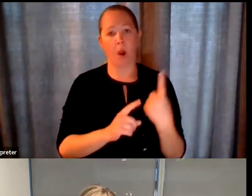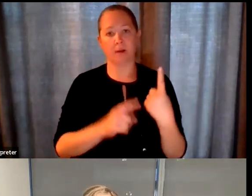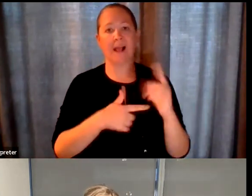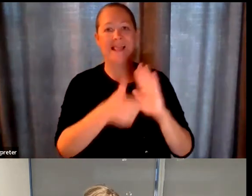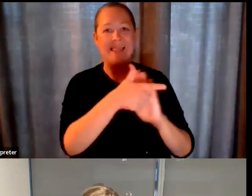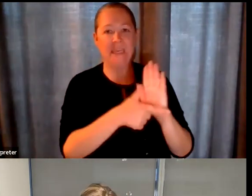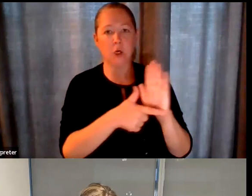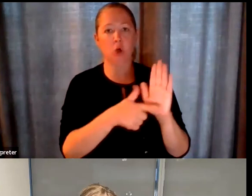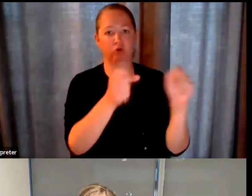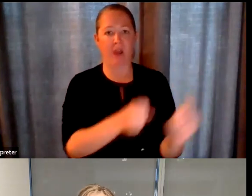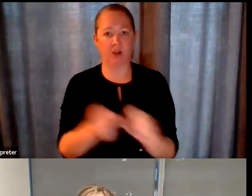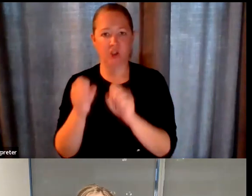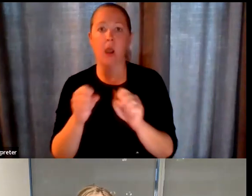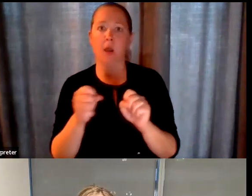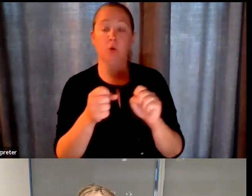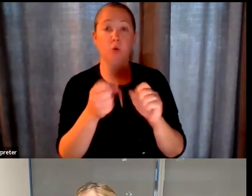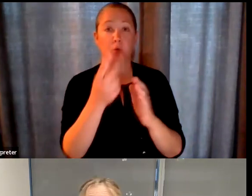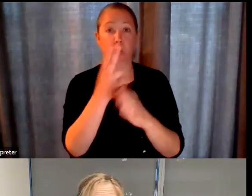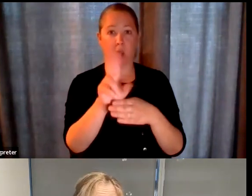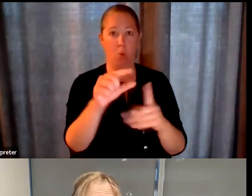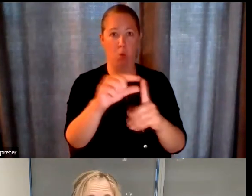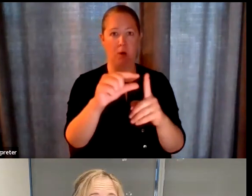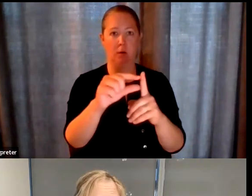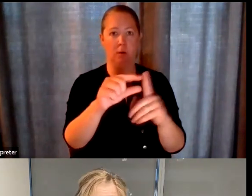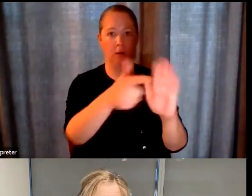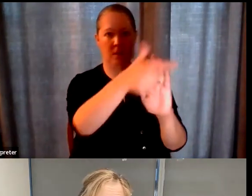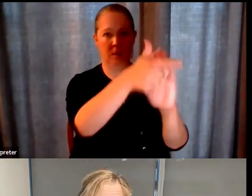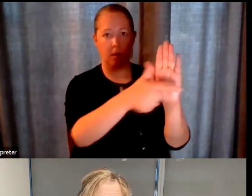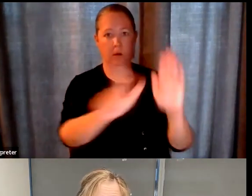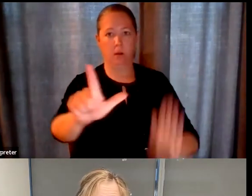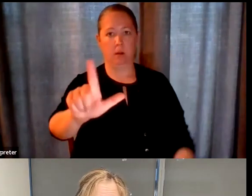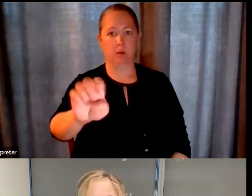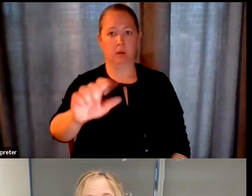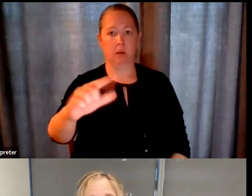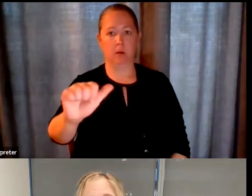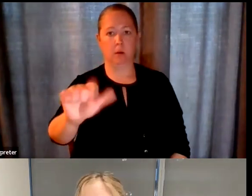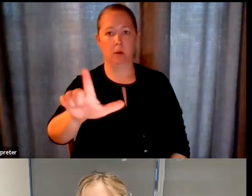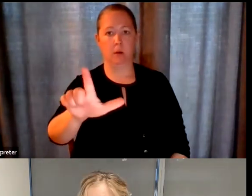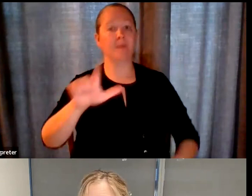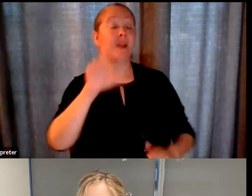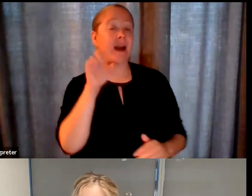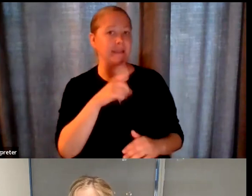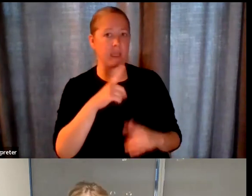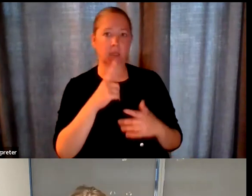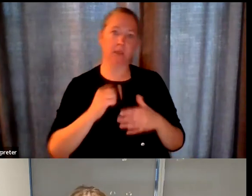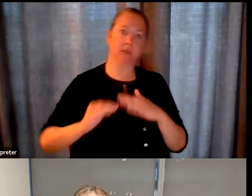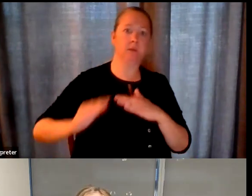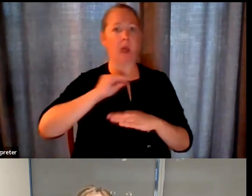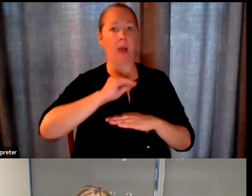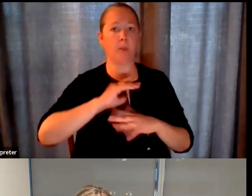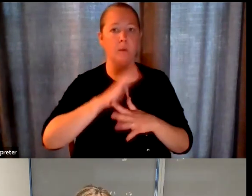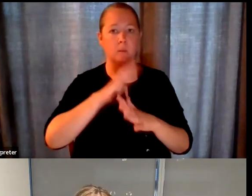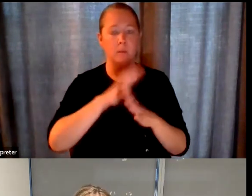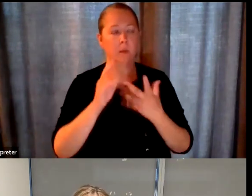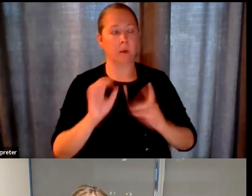the word legal there first and foremost. I'm not saying it's more important than other strategies, but we can't give up on 1/3